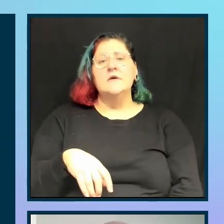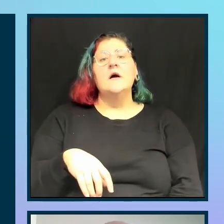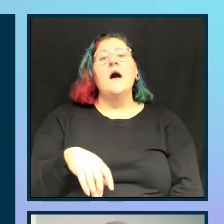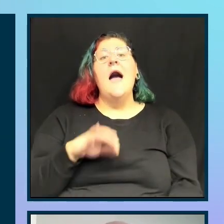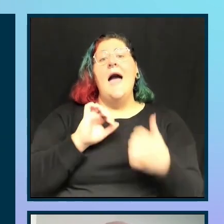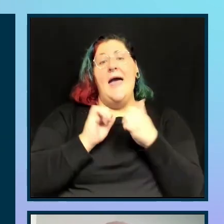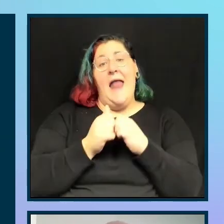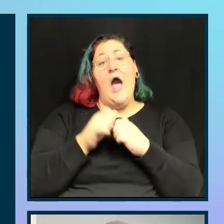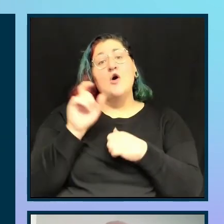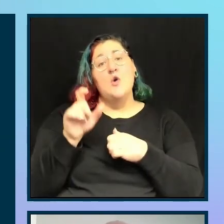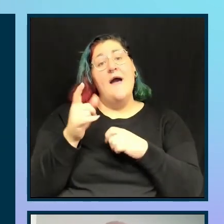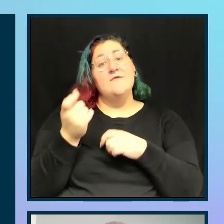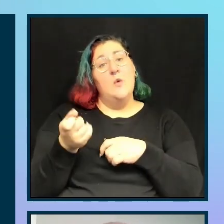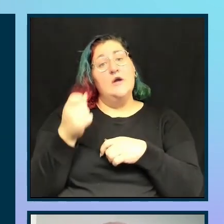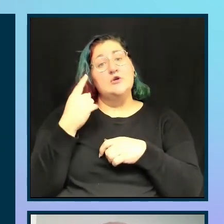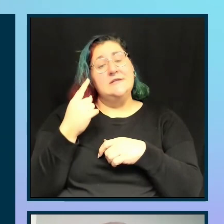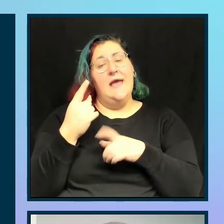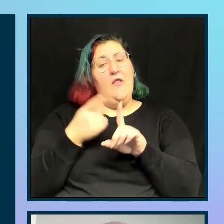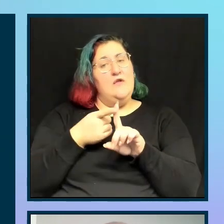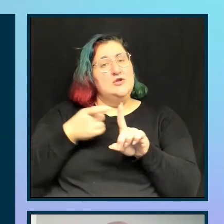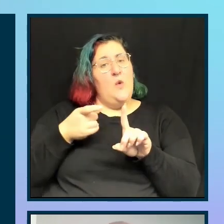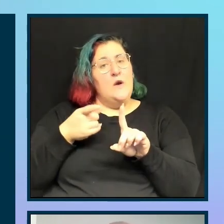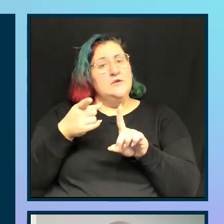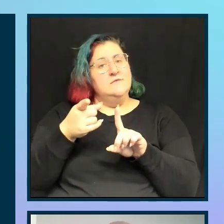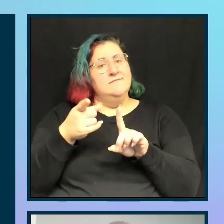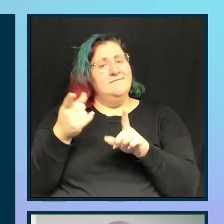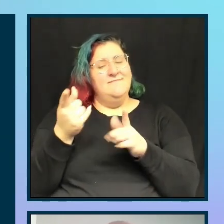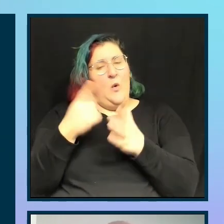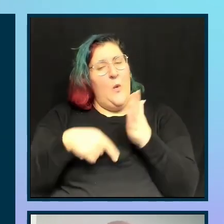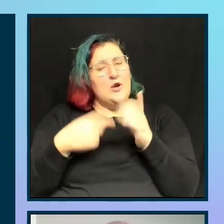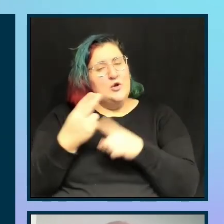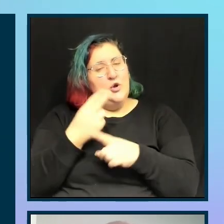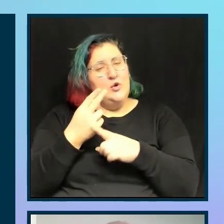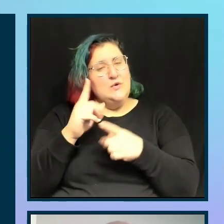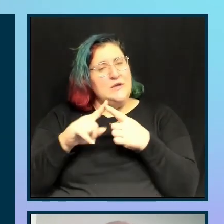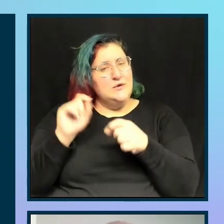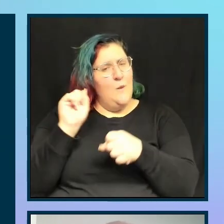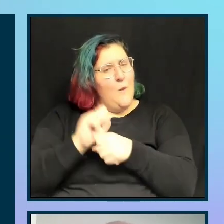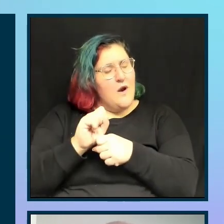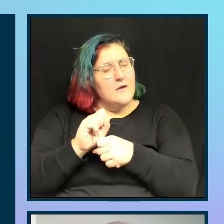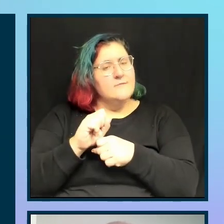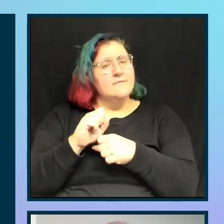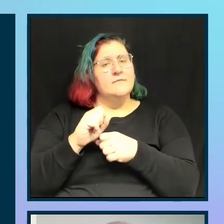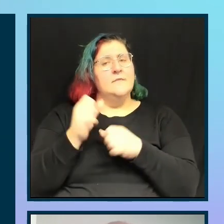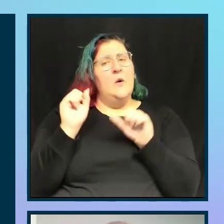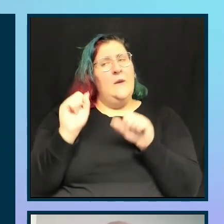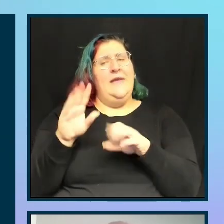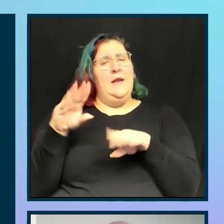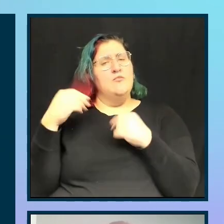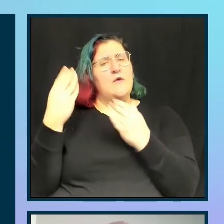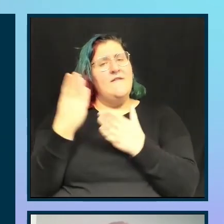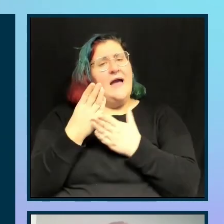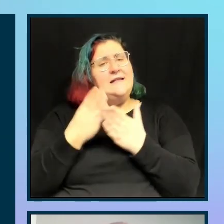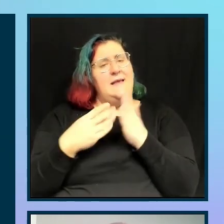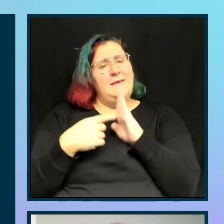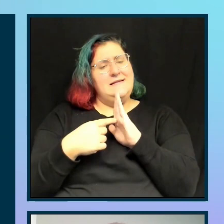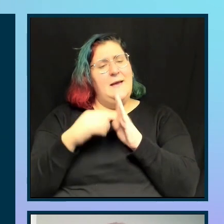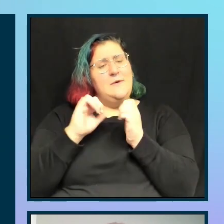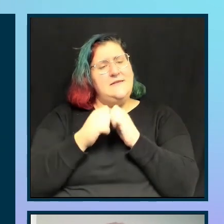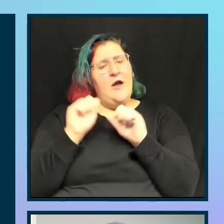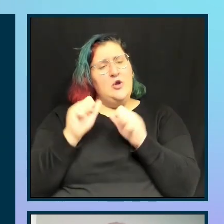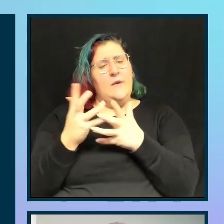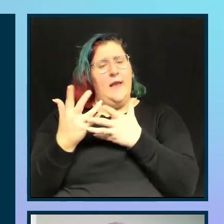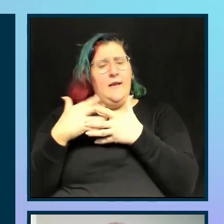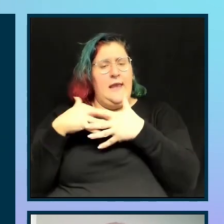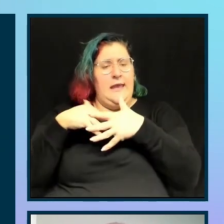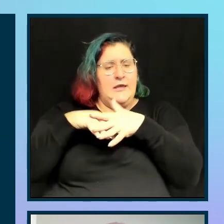with. I illustrate where there are going to be some automation points and provide you with some examples where those can be integrated into the workflow for success. And